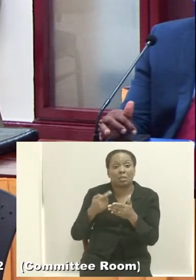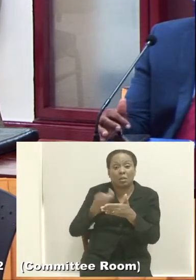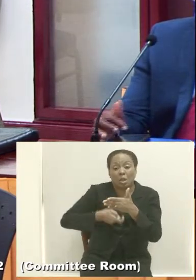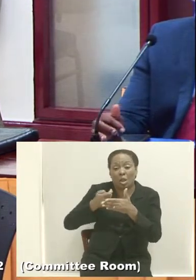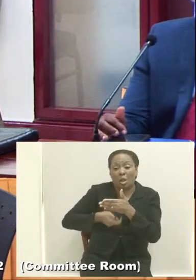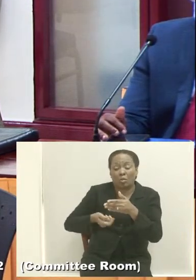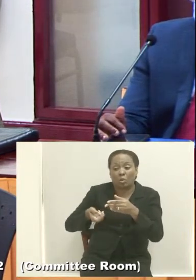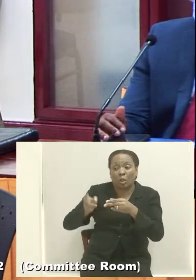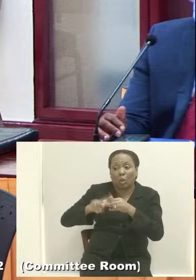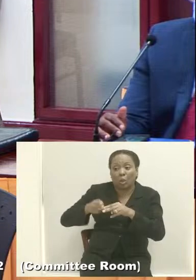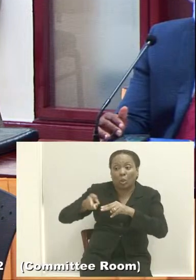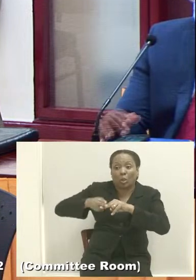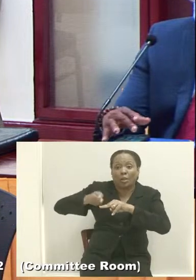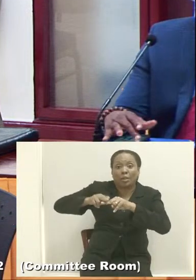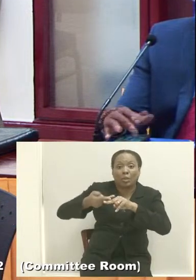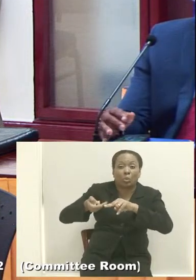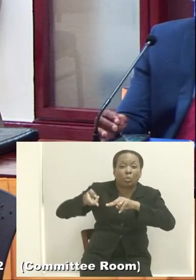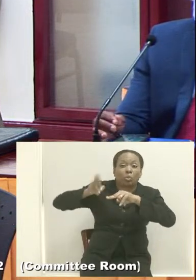go downwards.